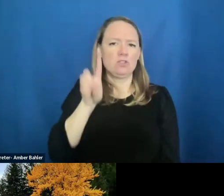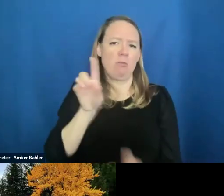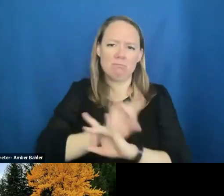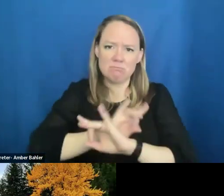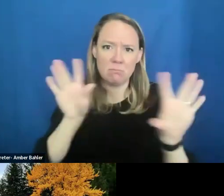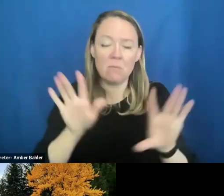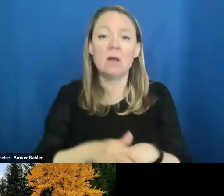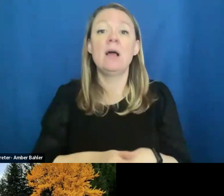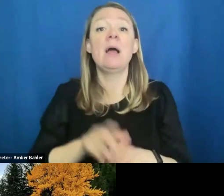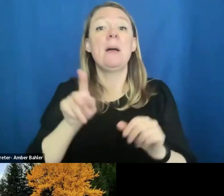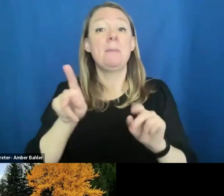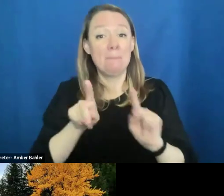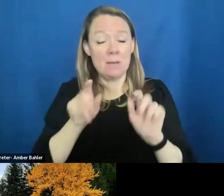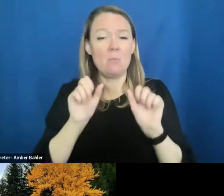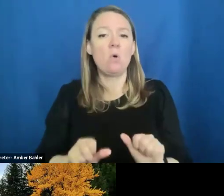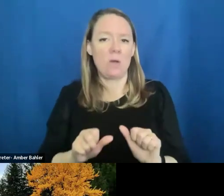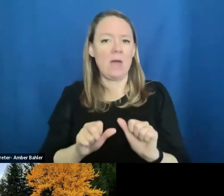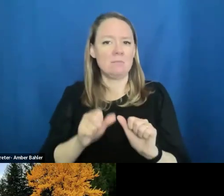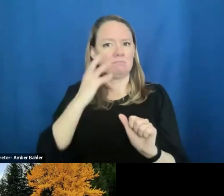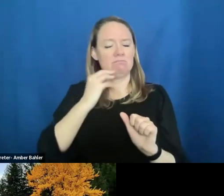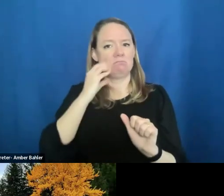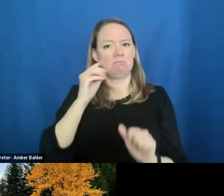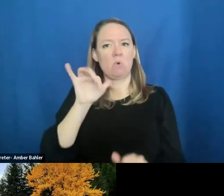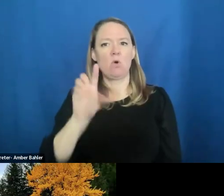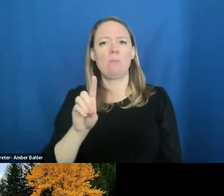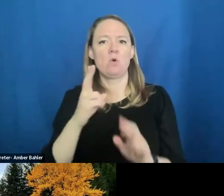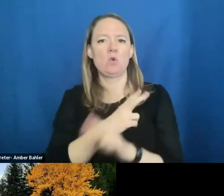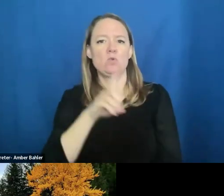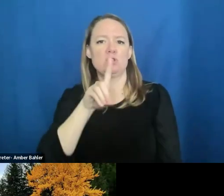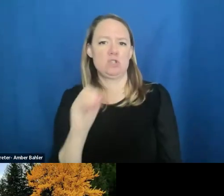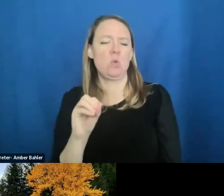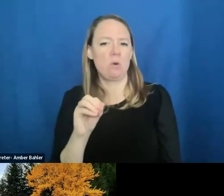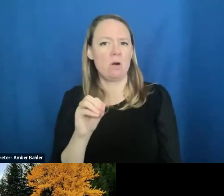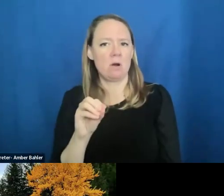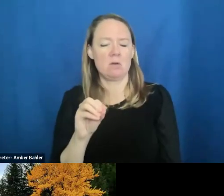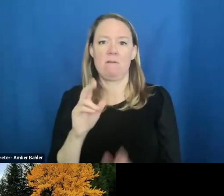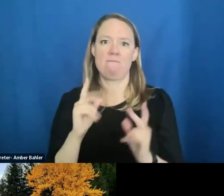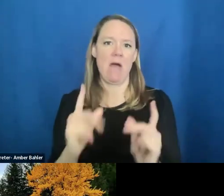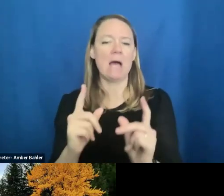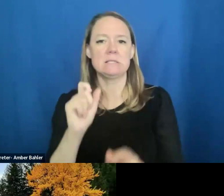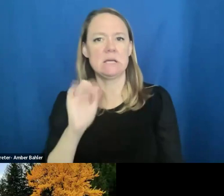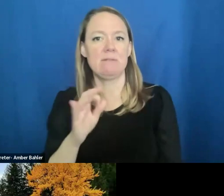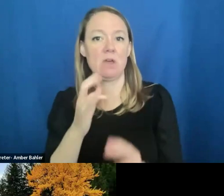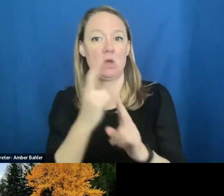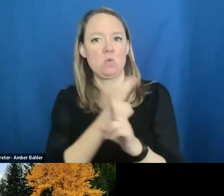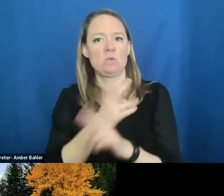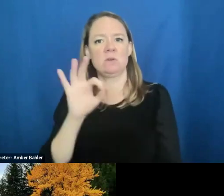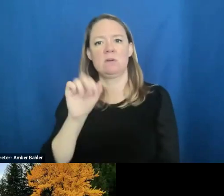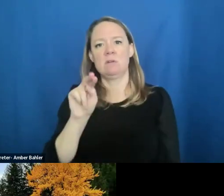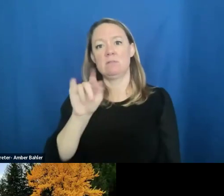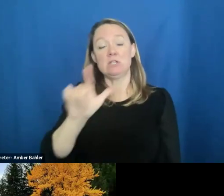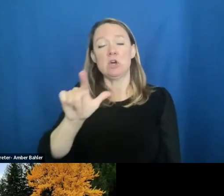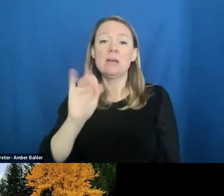an opioid use disorder much more quickly when they're using fentanyl. It used to take years when we were, you know, seeing folks who had